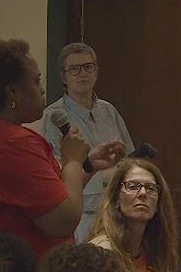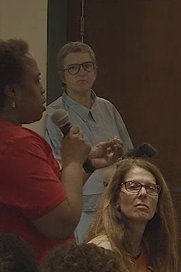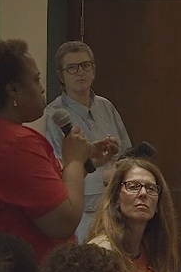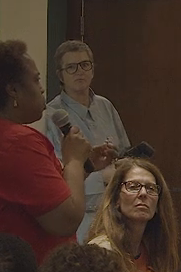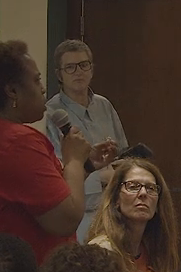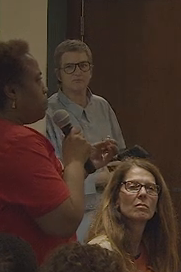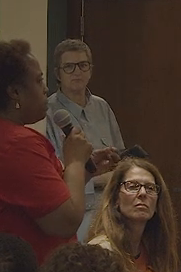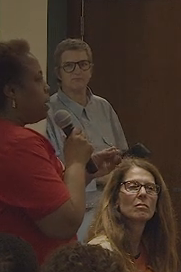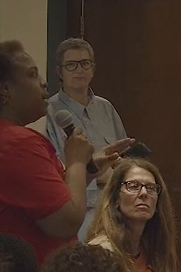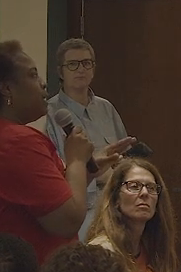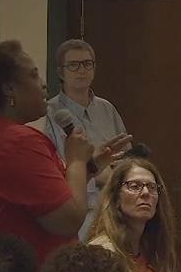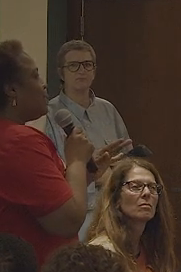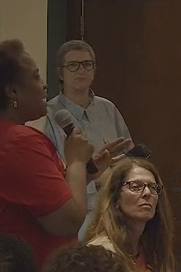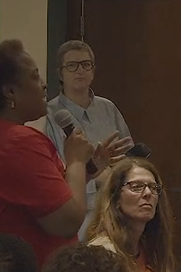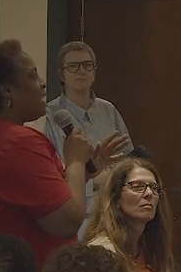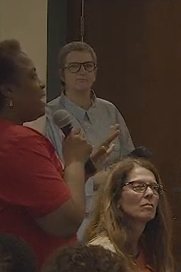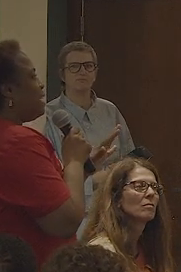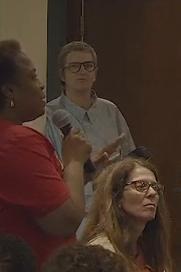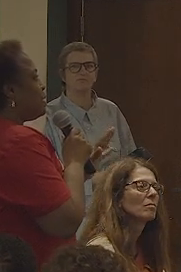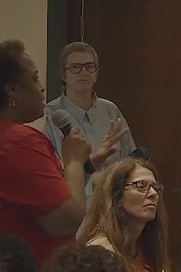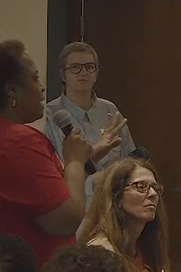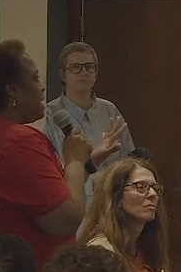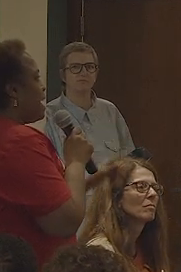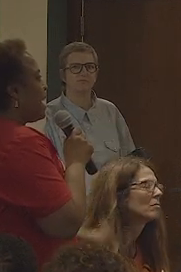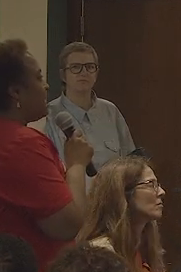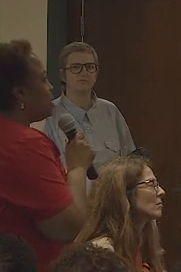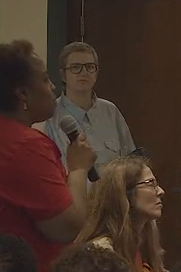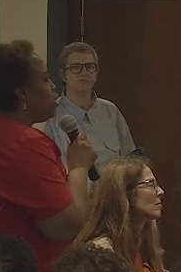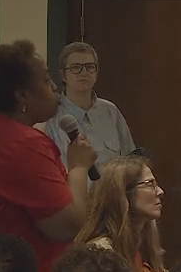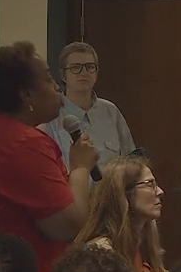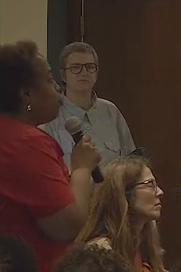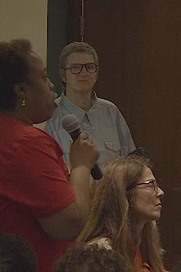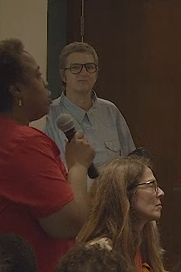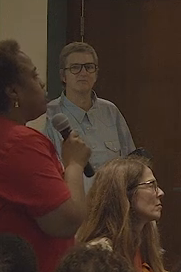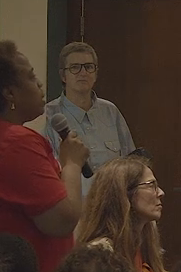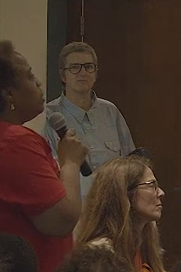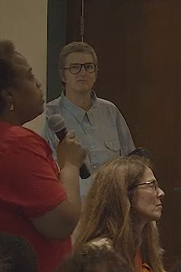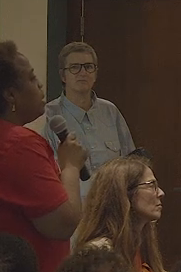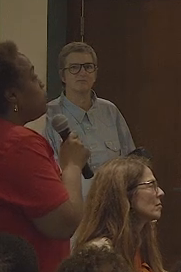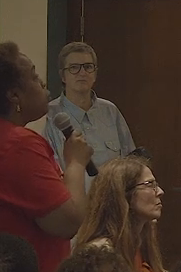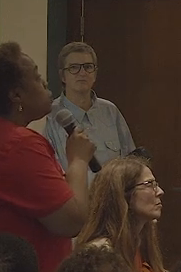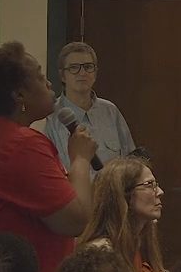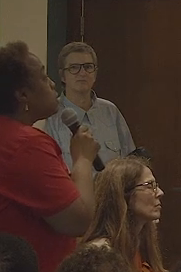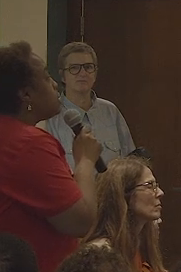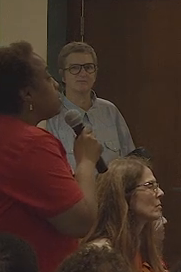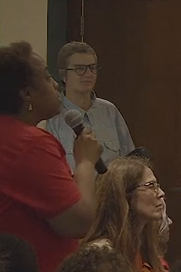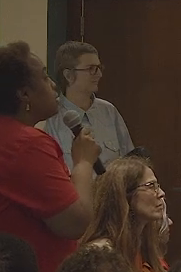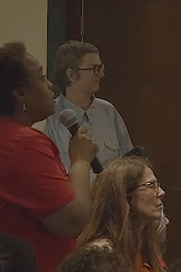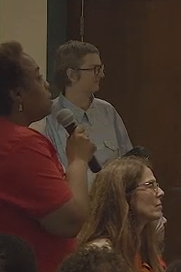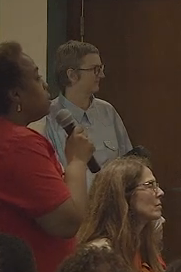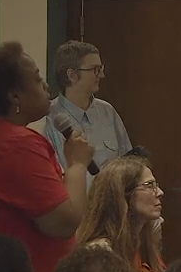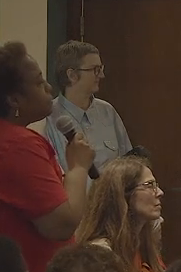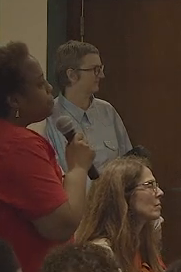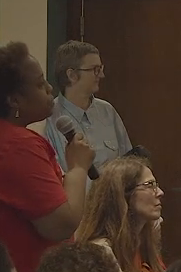lingo as far as pro-gun, blah, blah, blah, they're like, okay, yeah, I don't want to, I can't debate you too far. What's your name? Marie Deleuze. Marie,